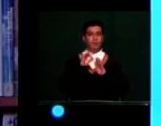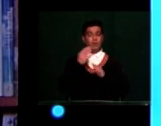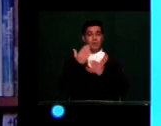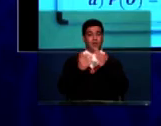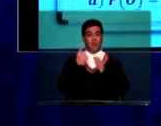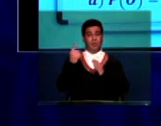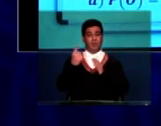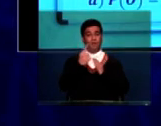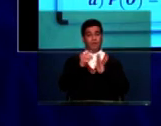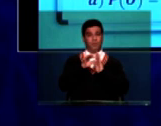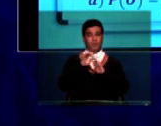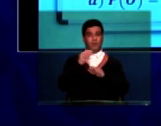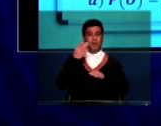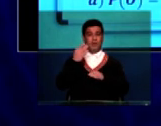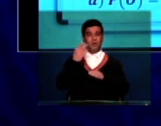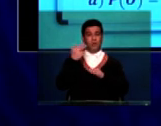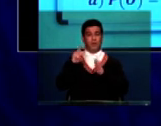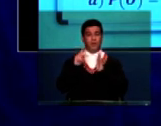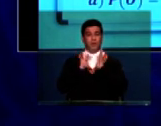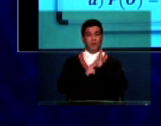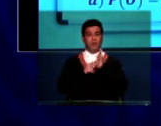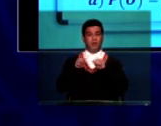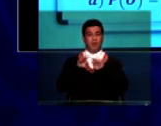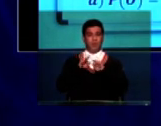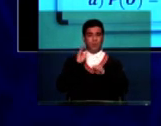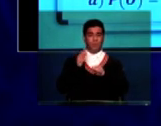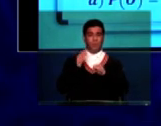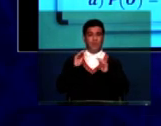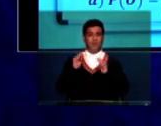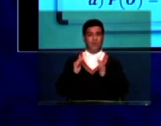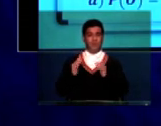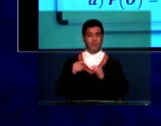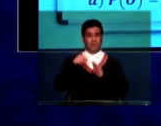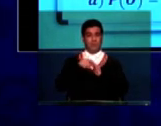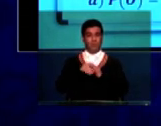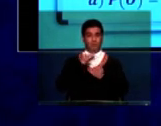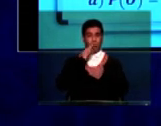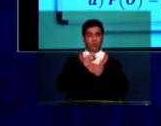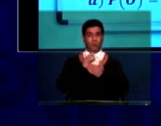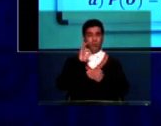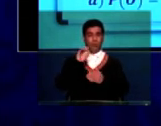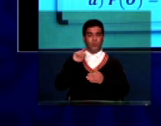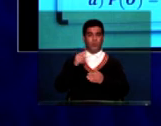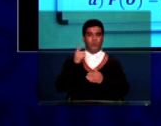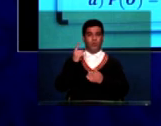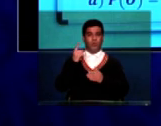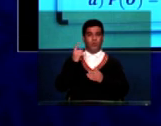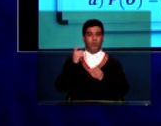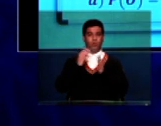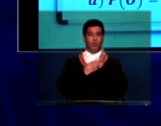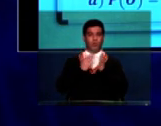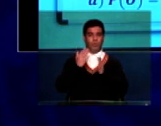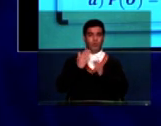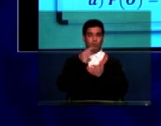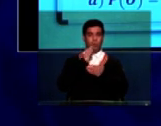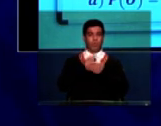ehtimolligi 40 dan 38 ga teng bo'lib, qisqartirish natijasida 0,95 ga ega